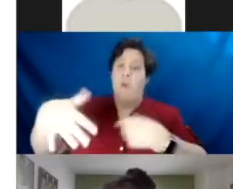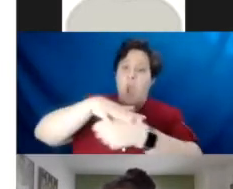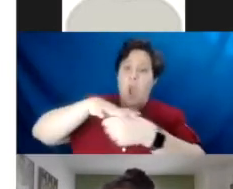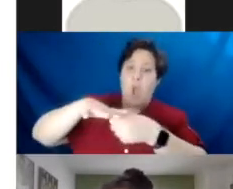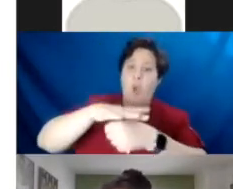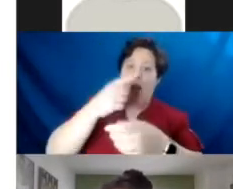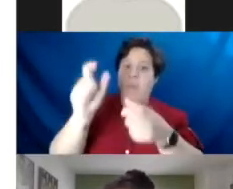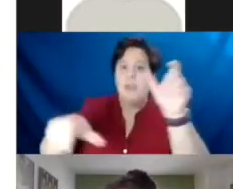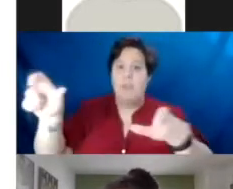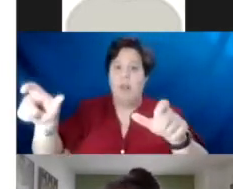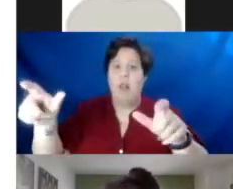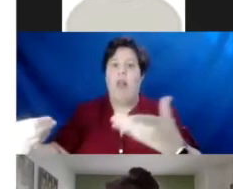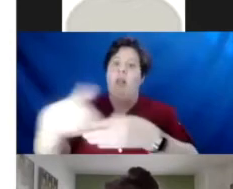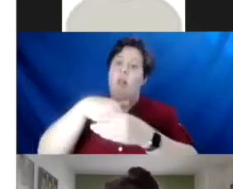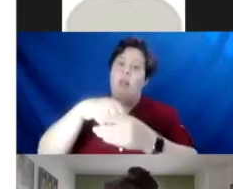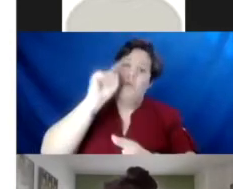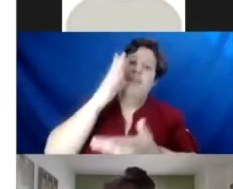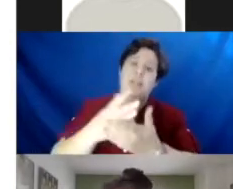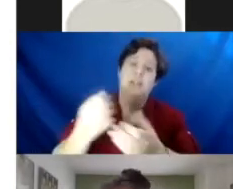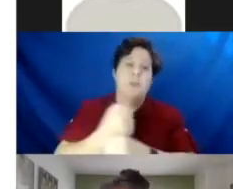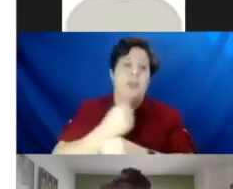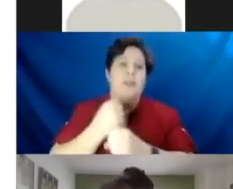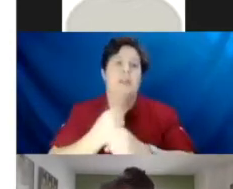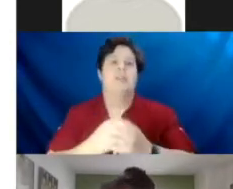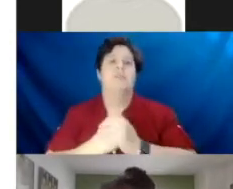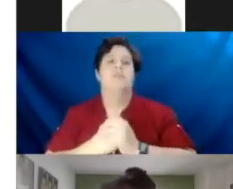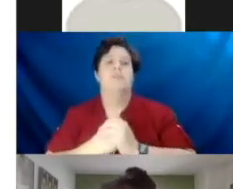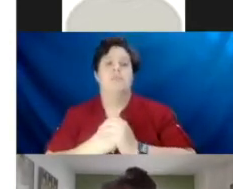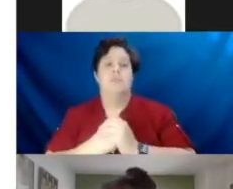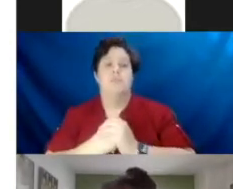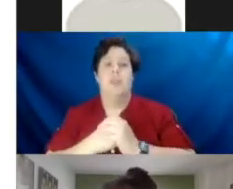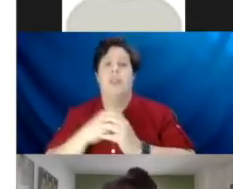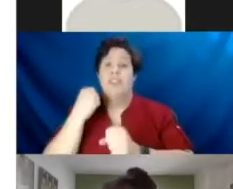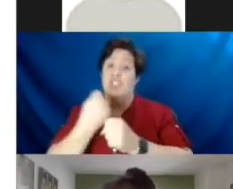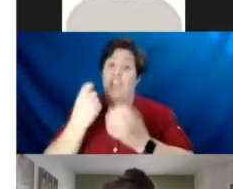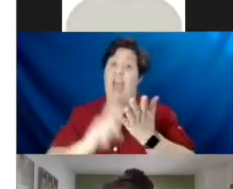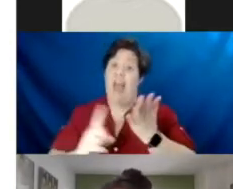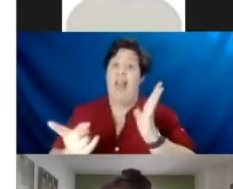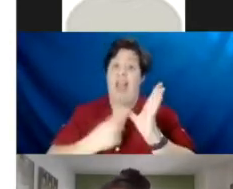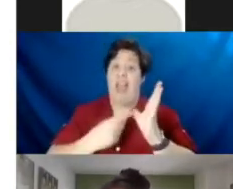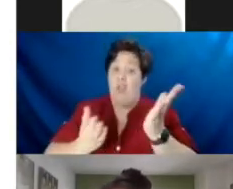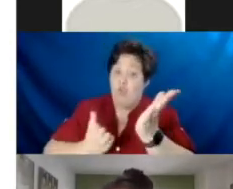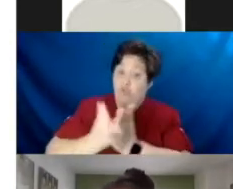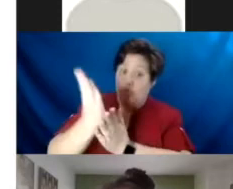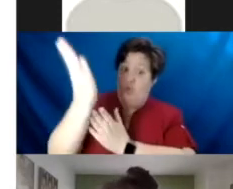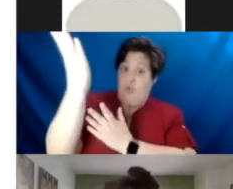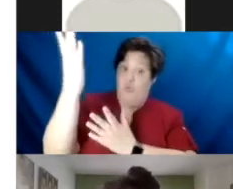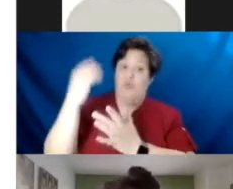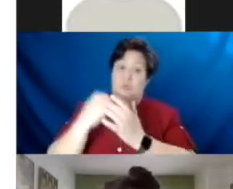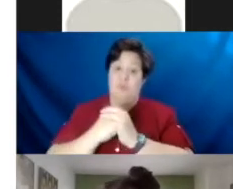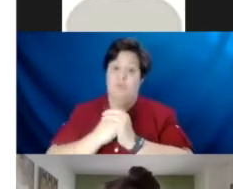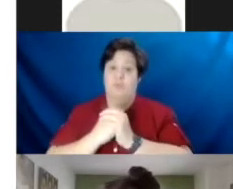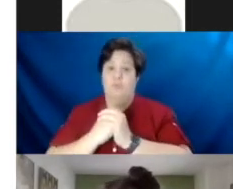individuals who feed into the decision making. And of course, the GLA, who are with us for the whole journey. Slide,